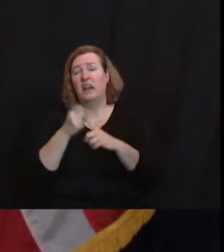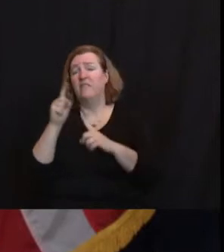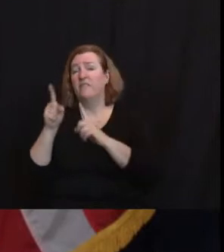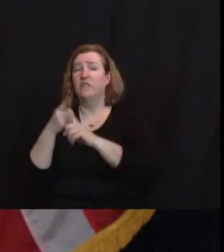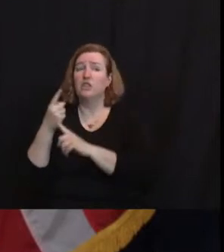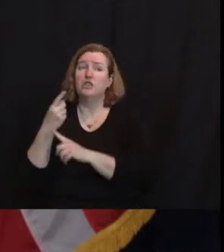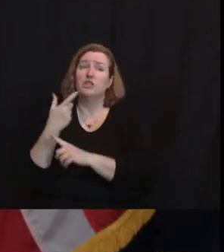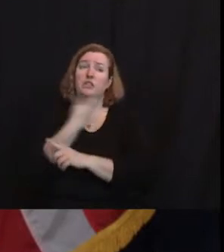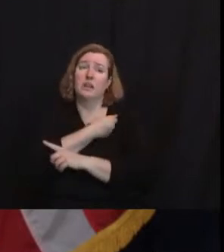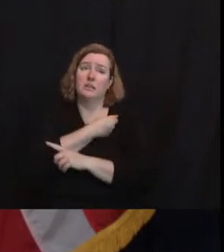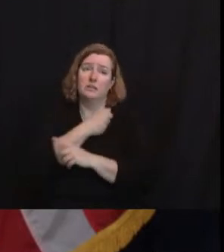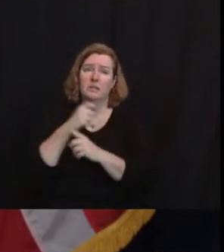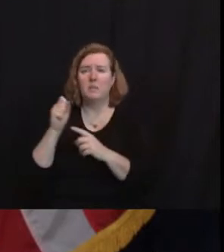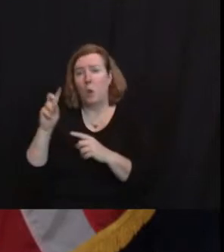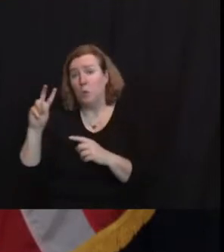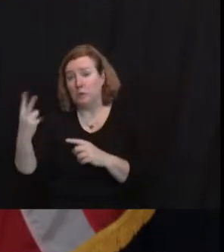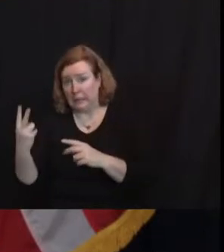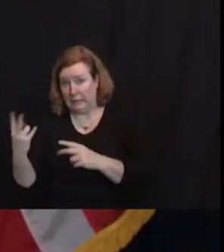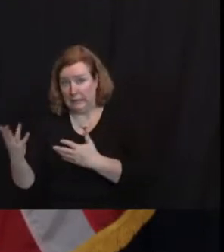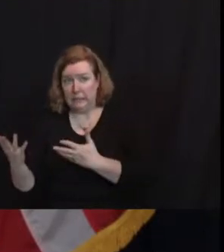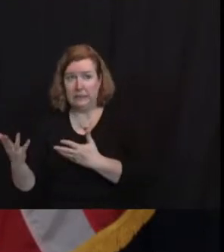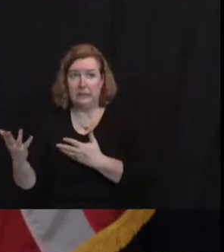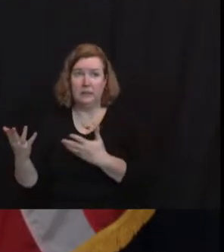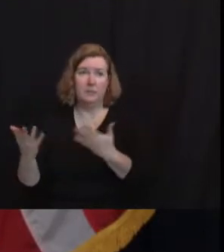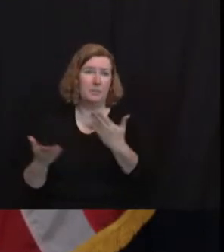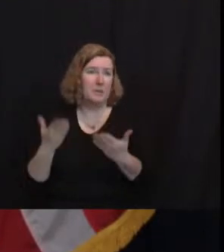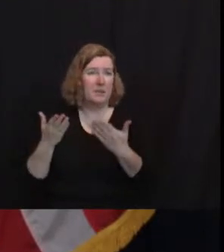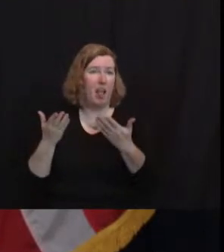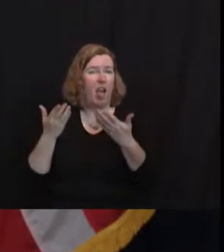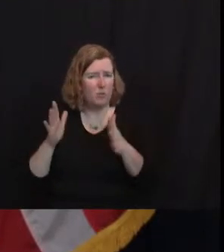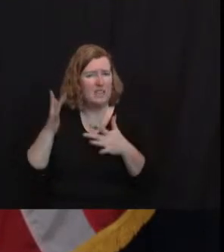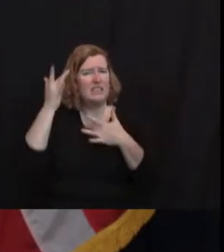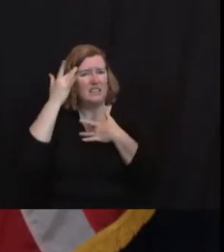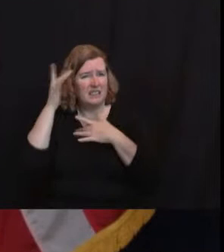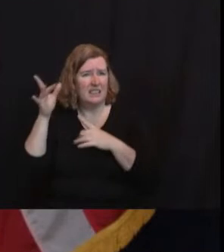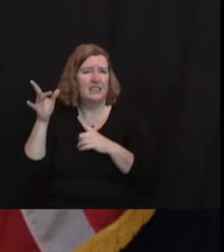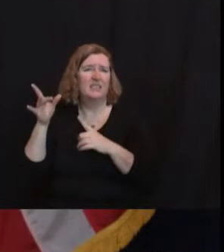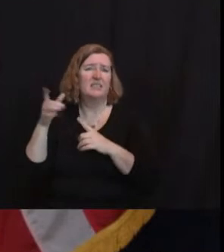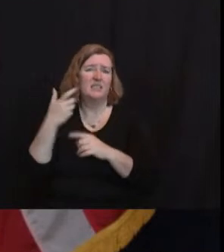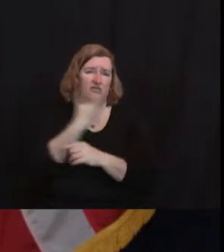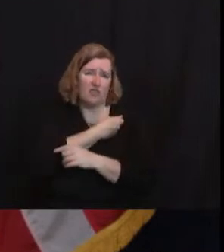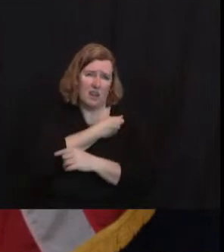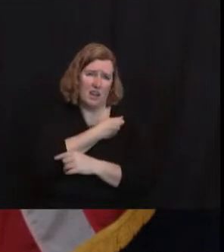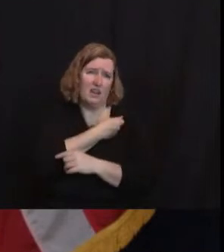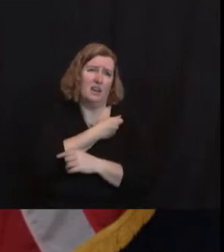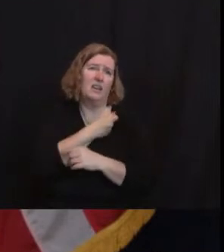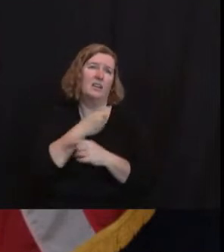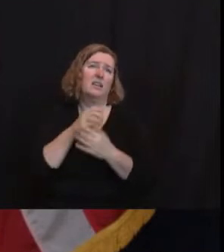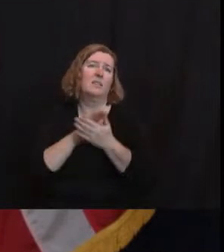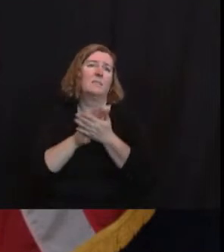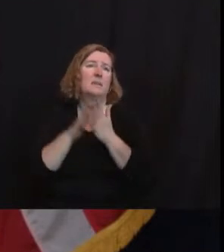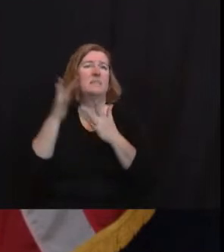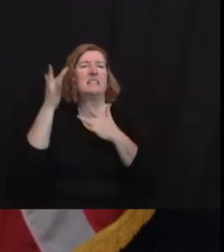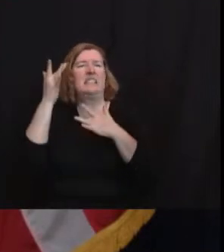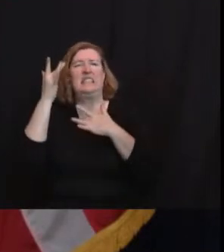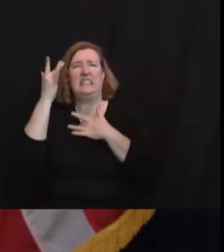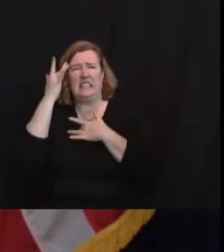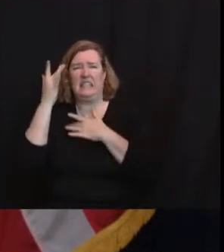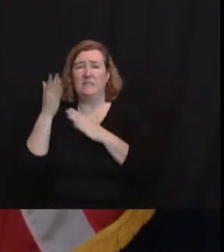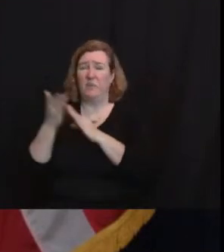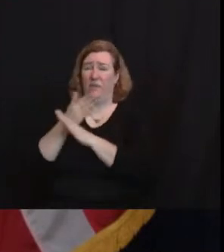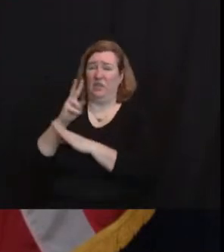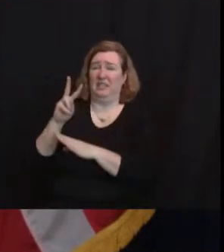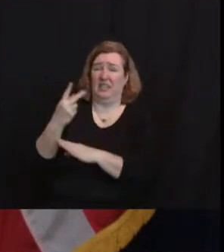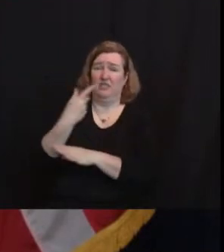2-dose series and maybe were already infected when they got their first dose and then became ill before they got their second dose. As far